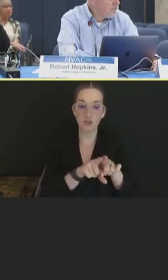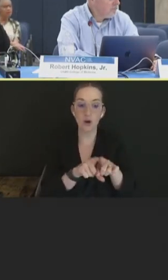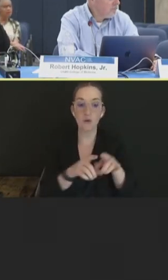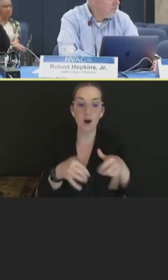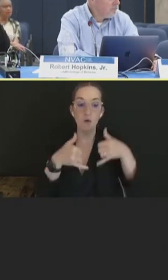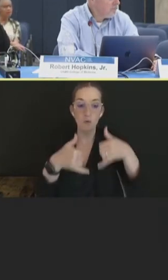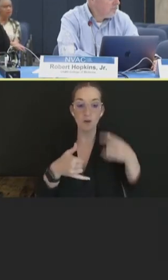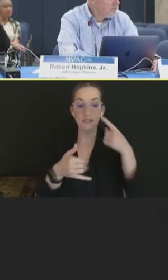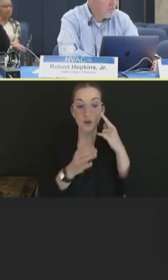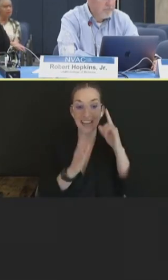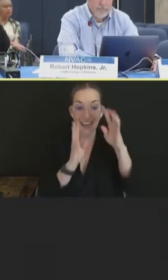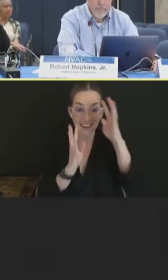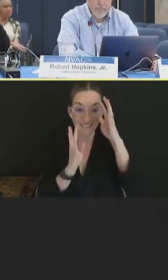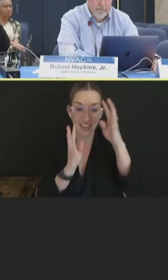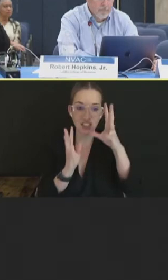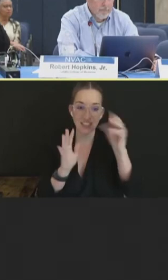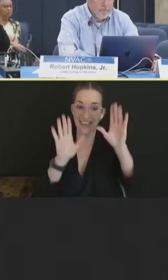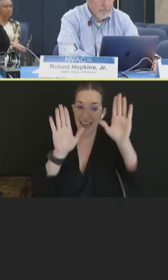programmatic strategies.